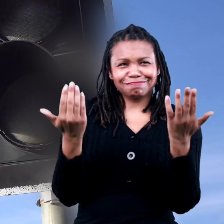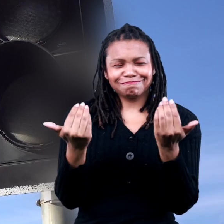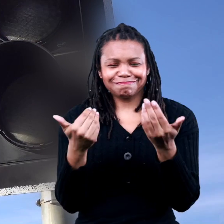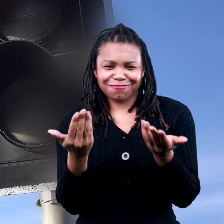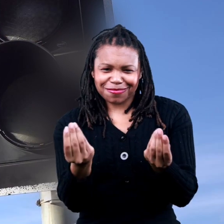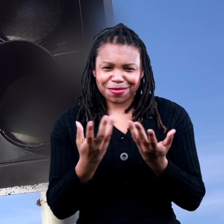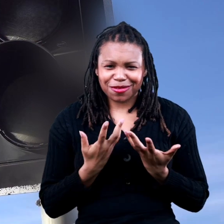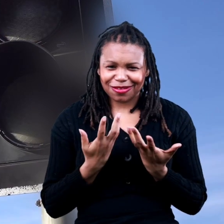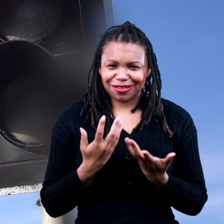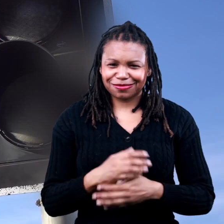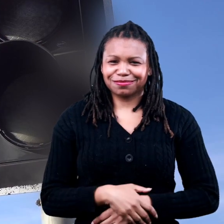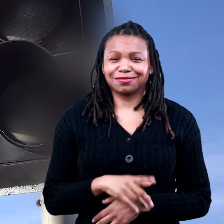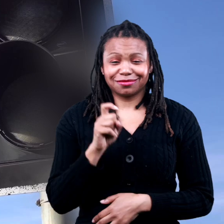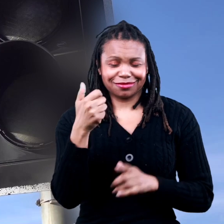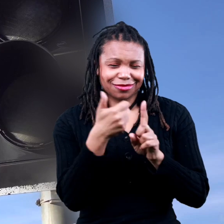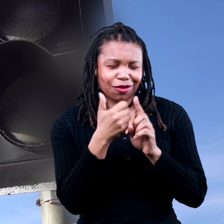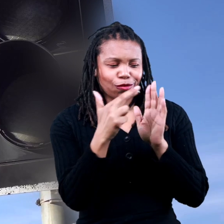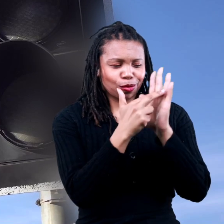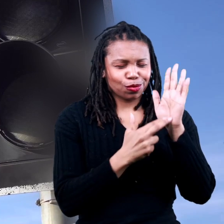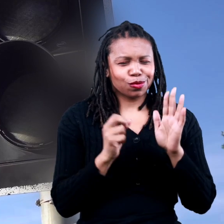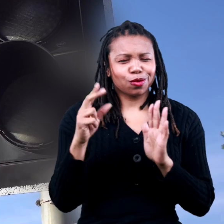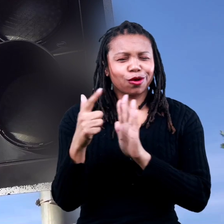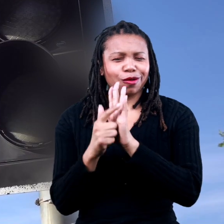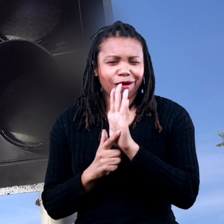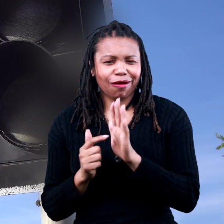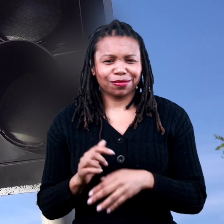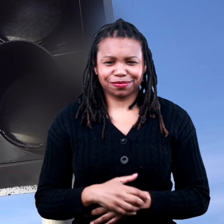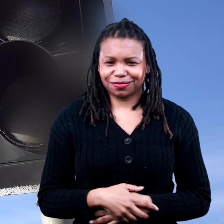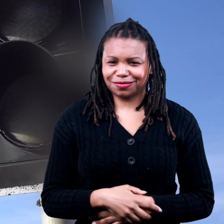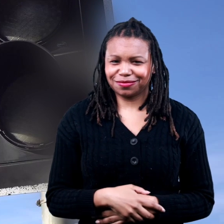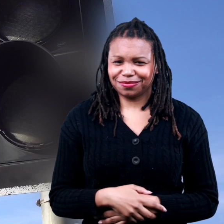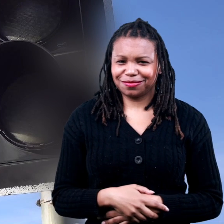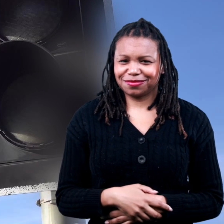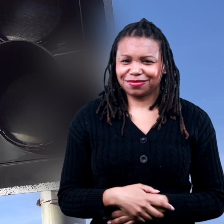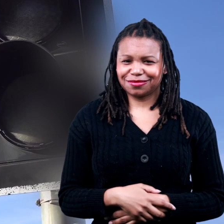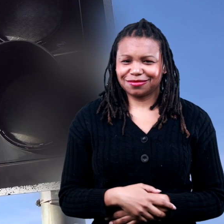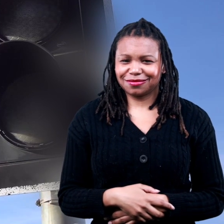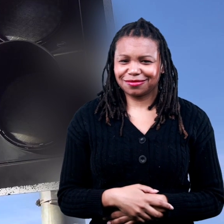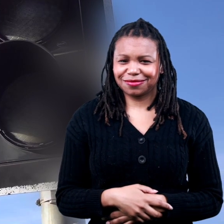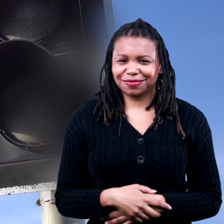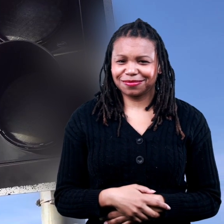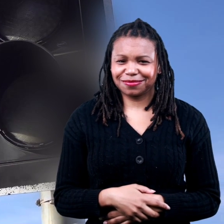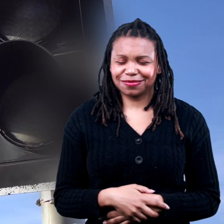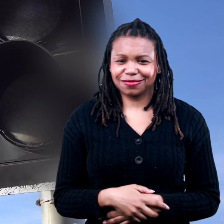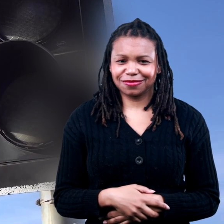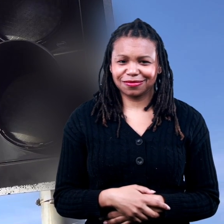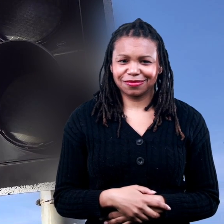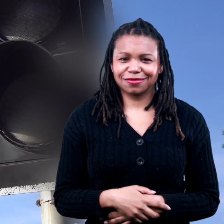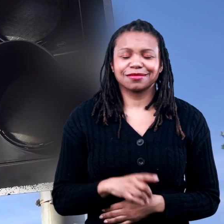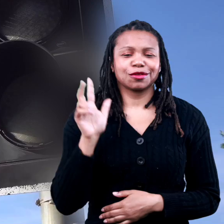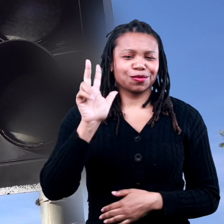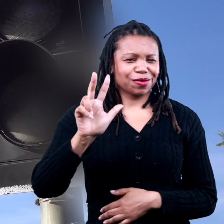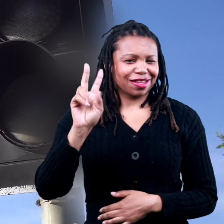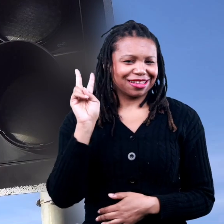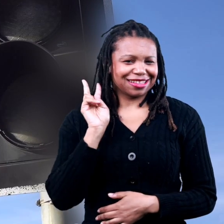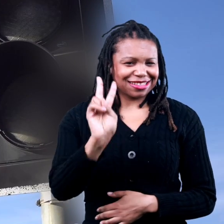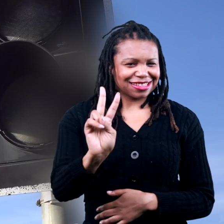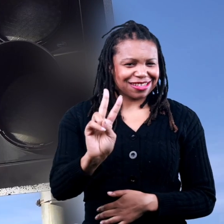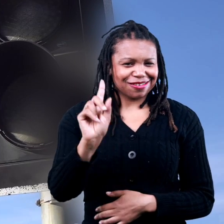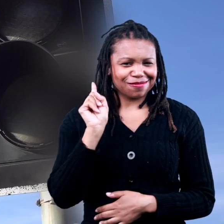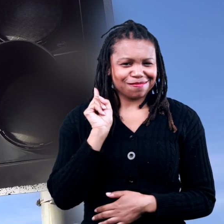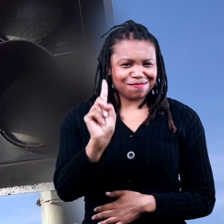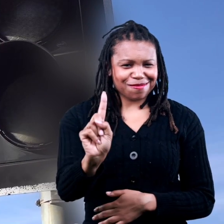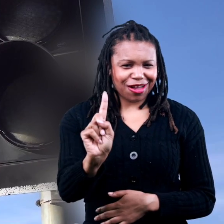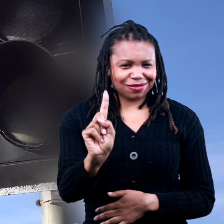sentence, think in your mind whether you think it is a law or a rule. In